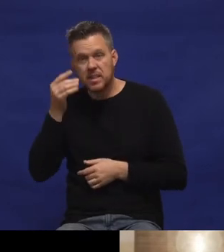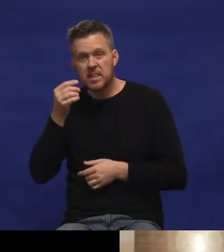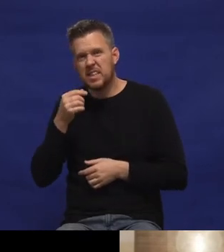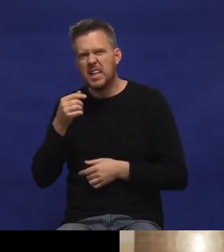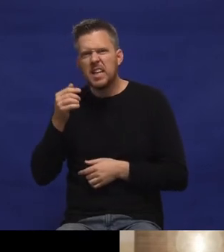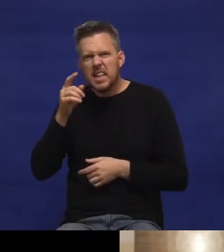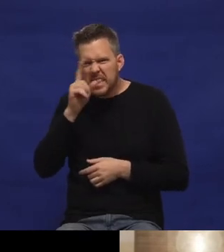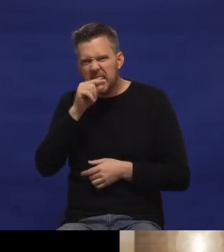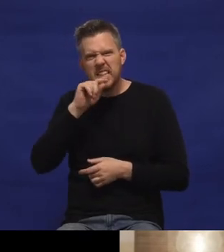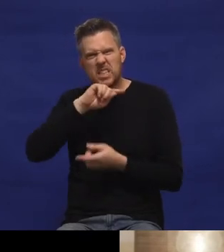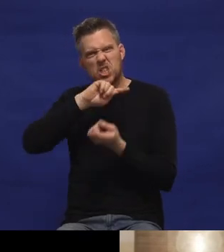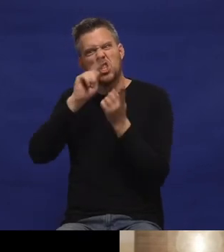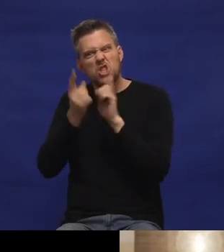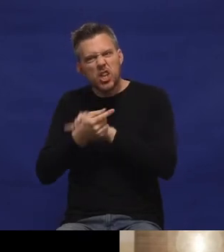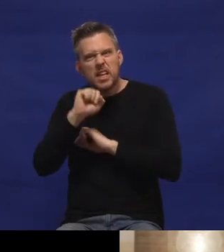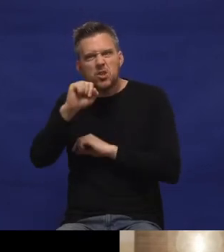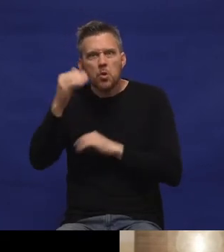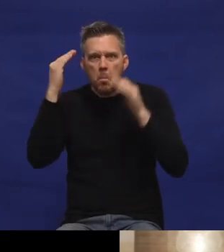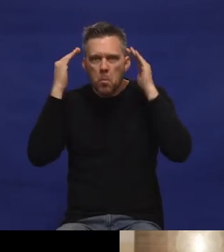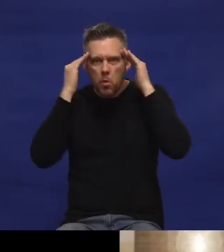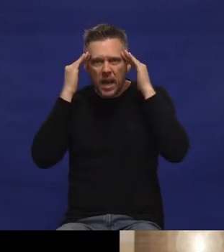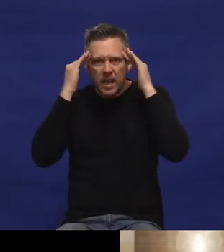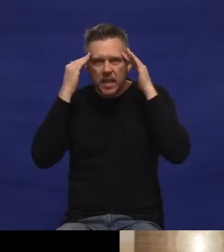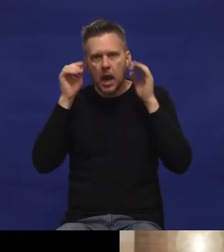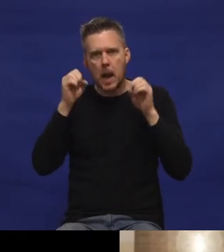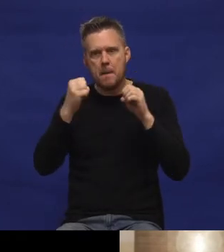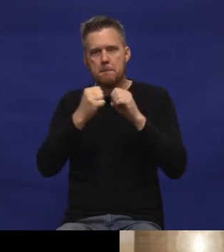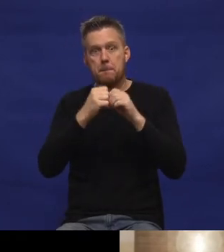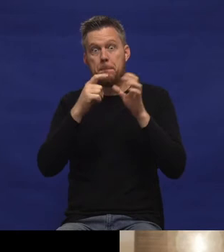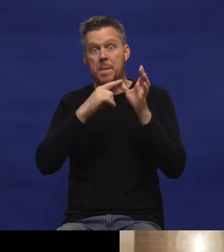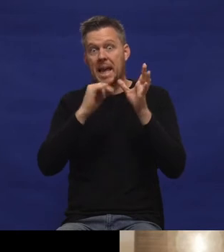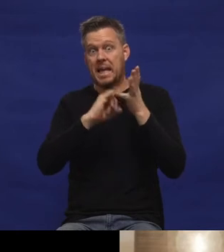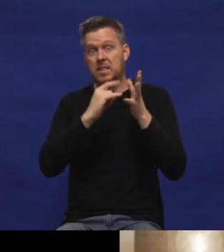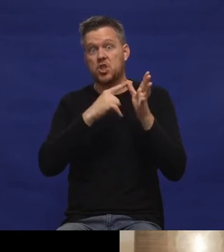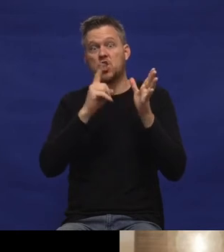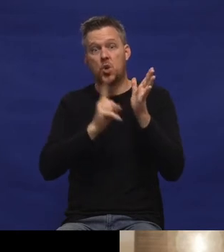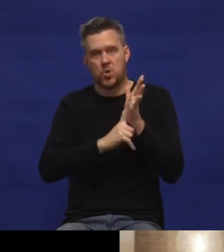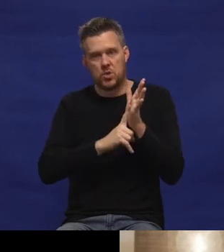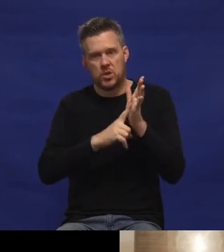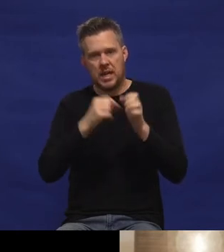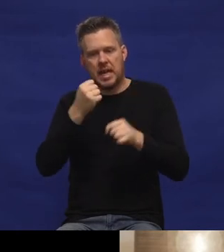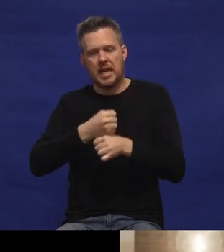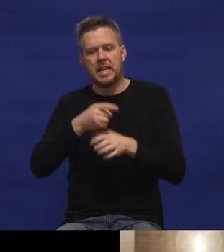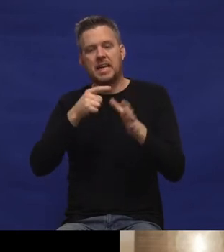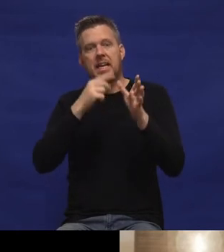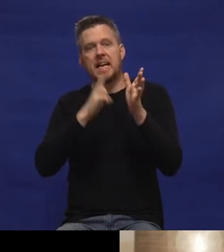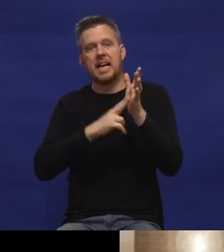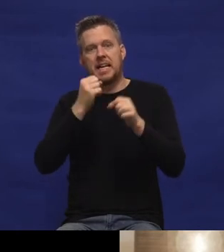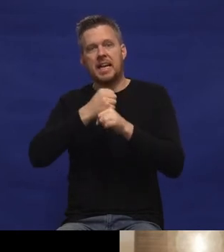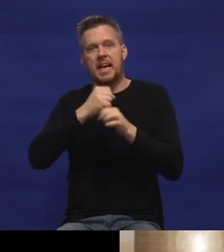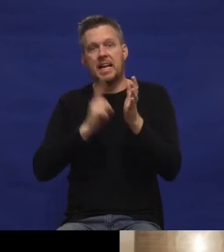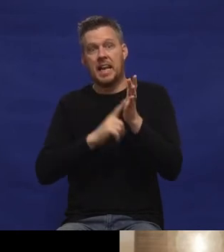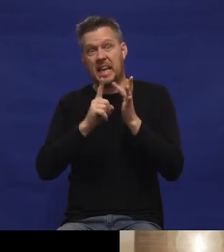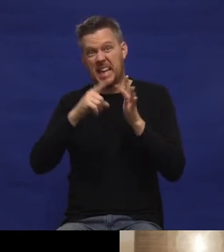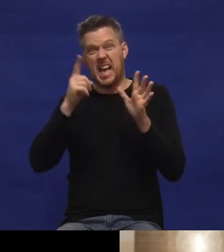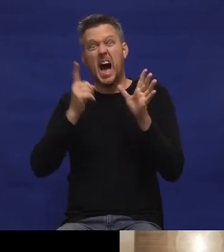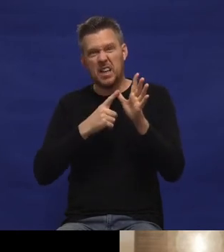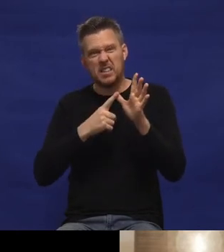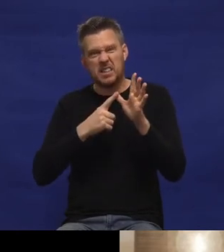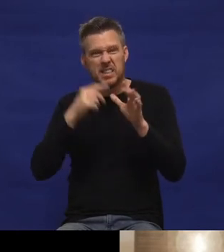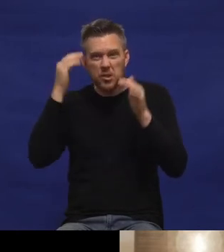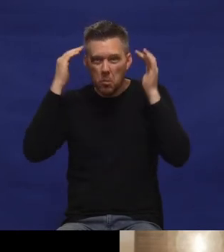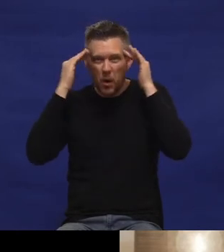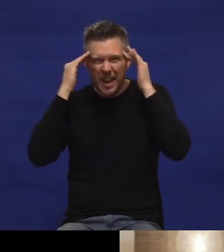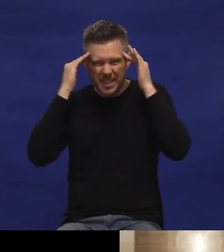brain changes in the basal ganglia of our brain. I know, like, when was the last time the term basal